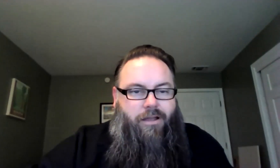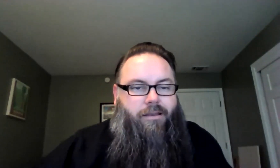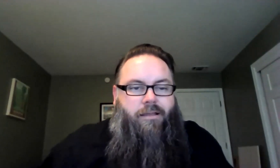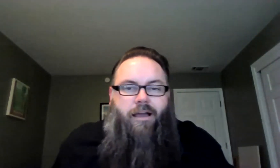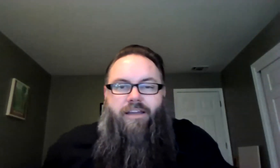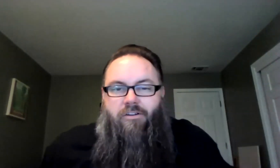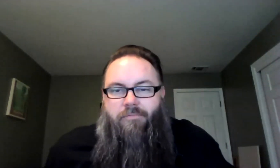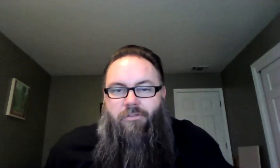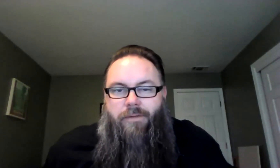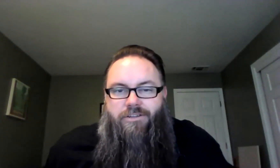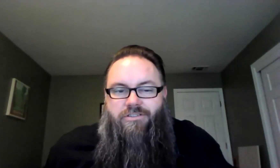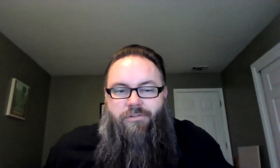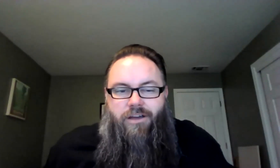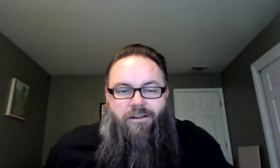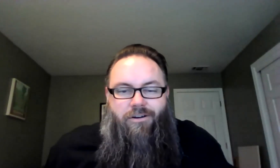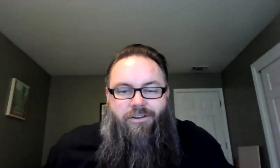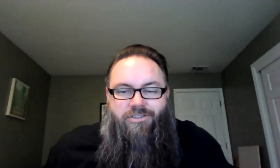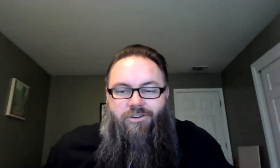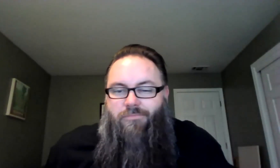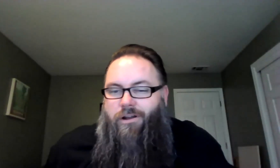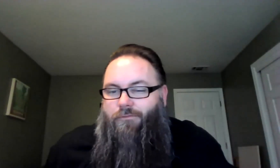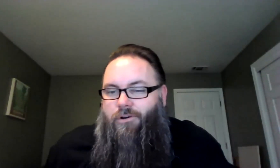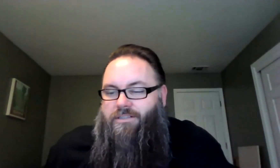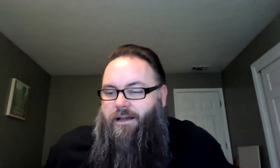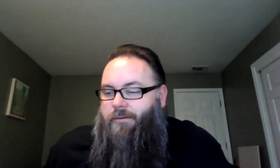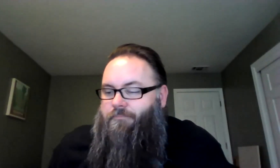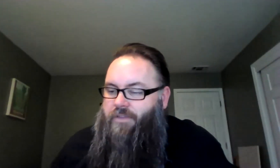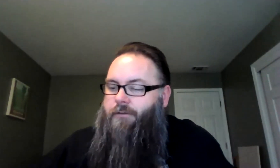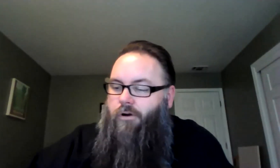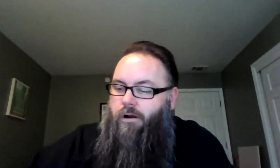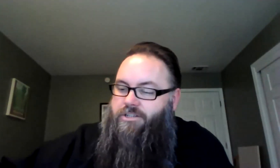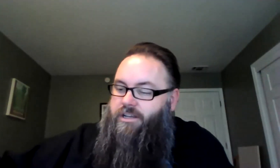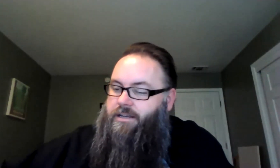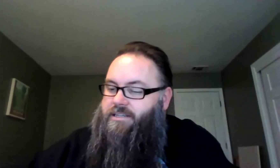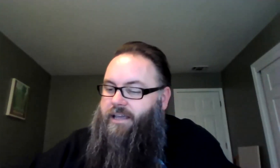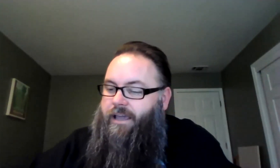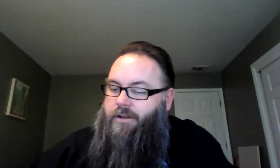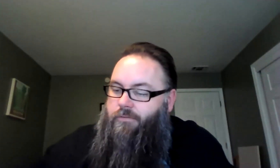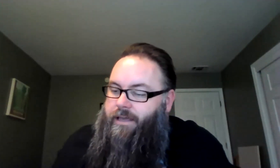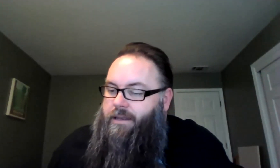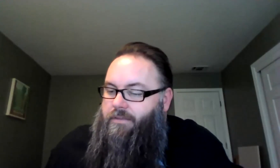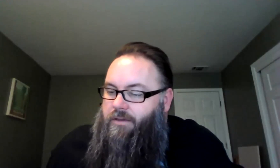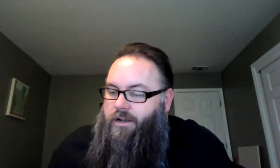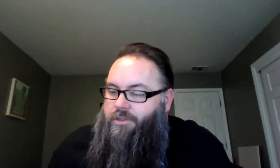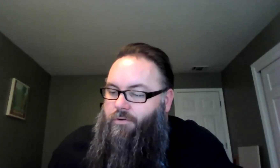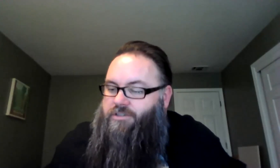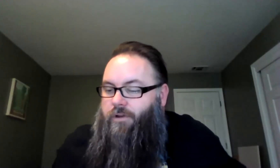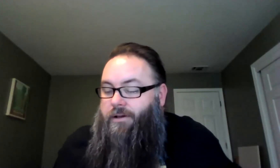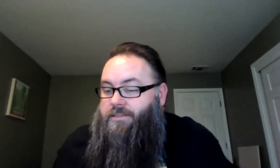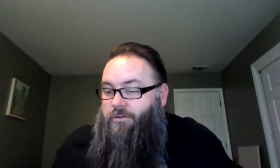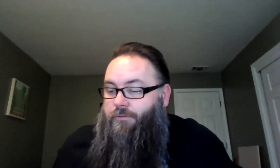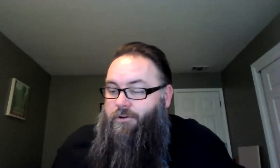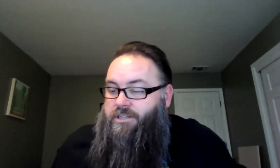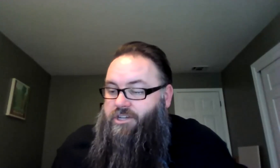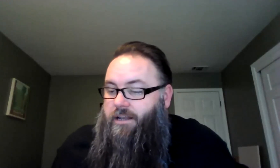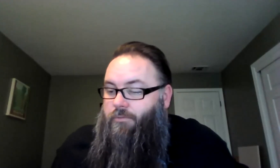Everyone all right. I think I grabbed all the managers that we've got on here. So good morning, folks. For our agenda today, I'm going to go over that, and then we're going to throw it to